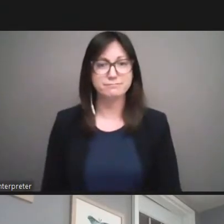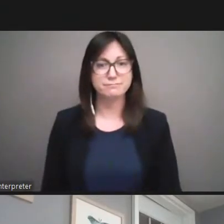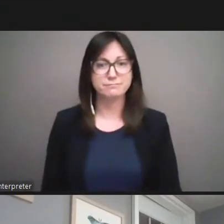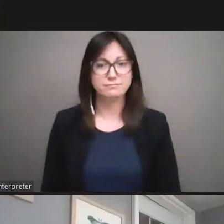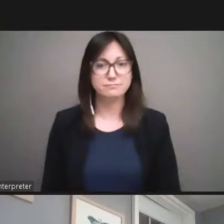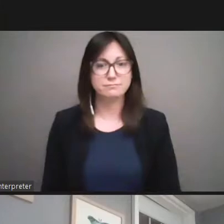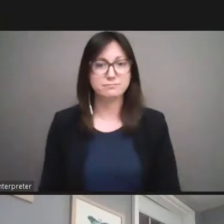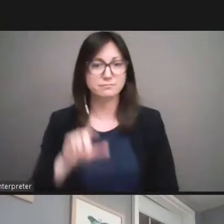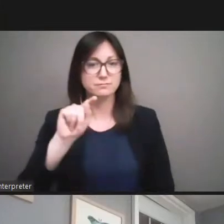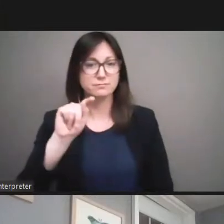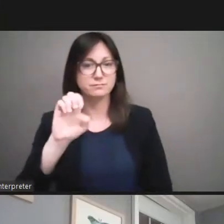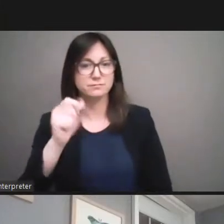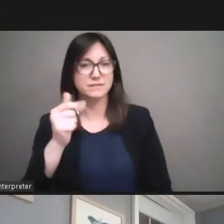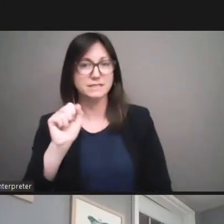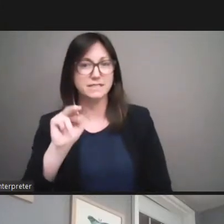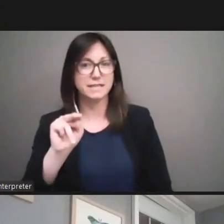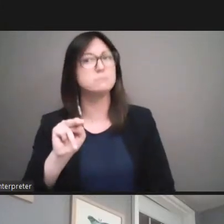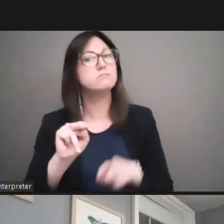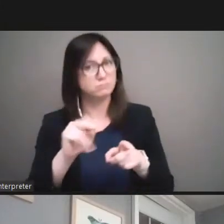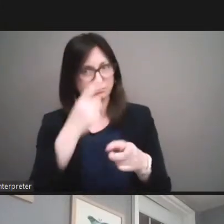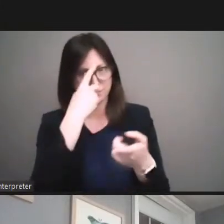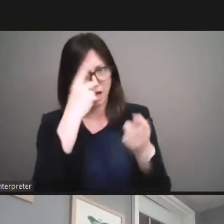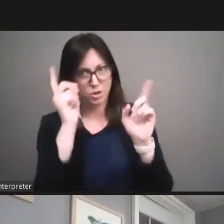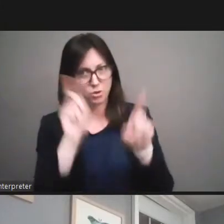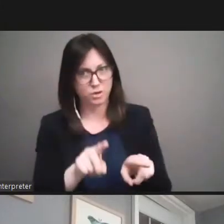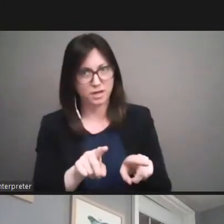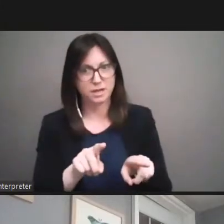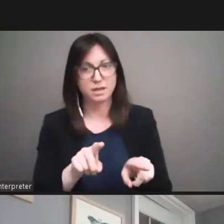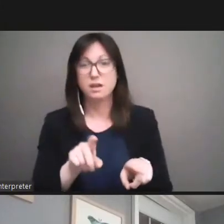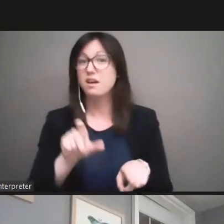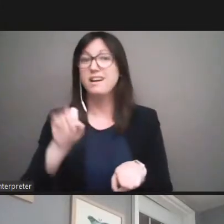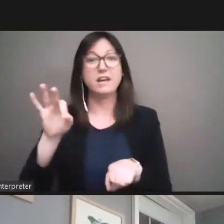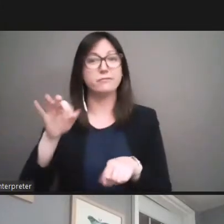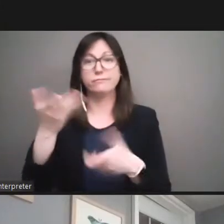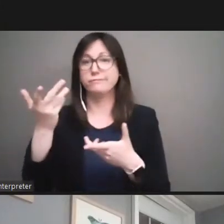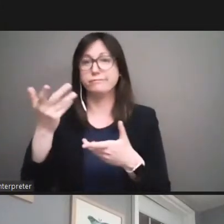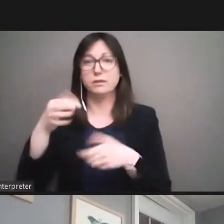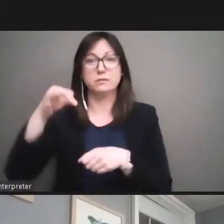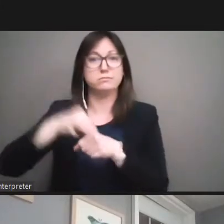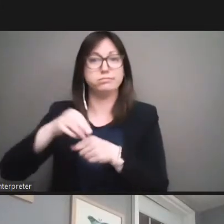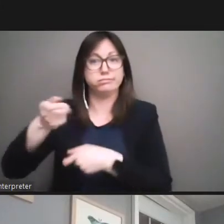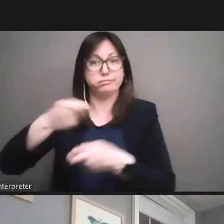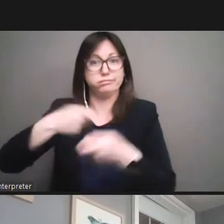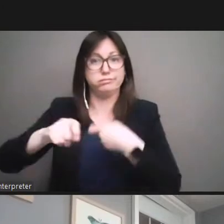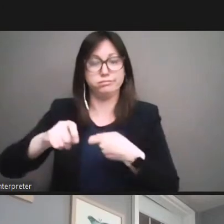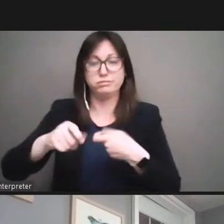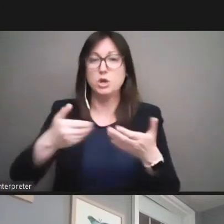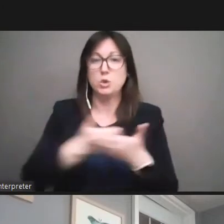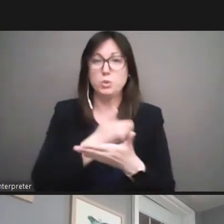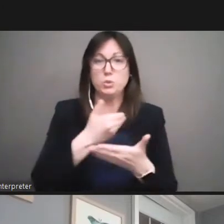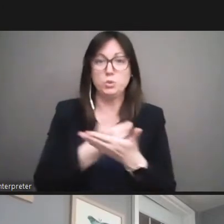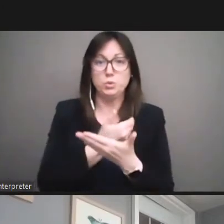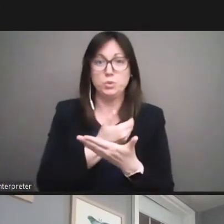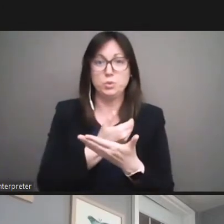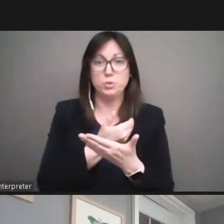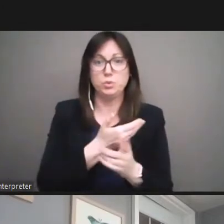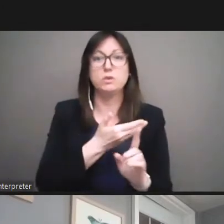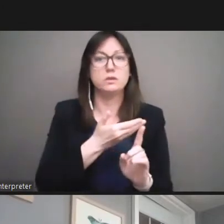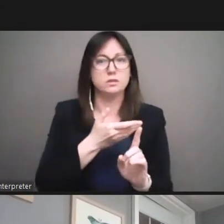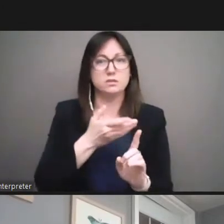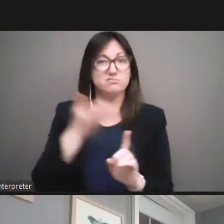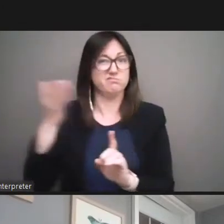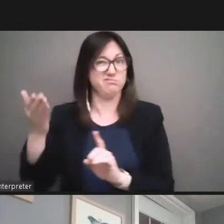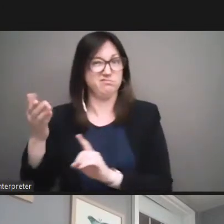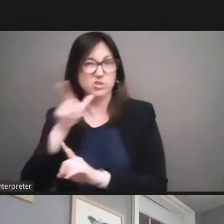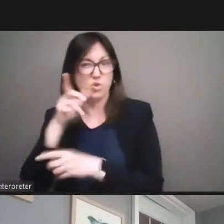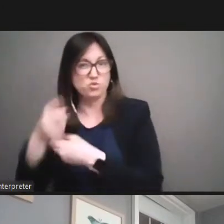I completely agree with that. Even if someone new comes in and takes over that position from someone who wasn't previously trusted, it's